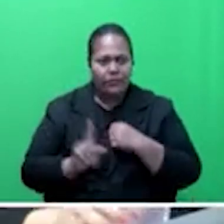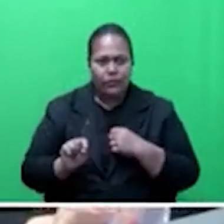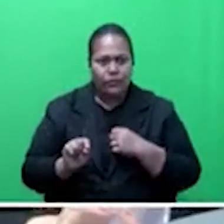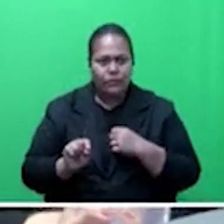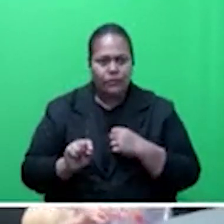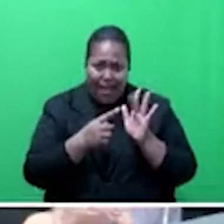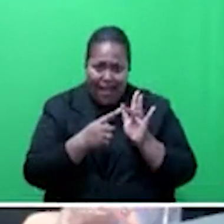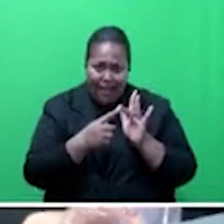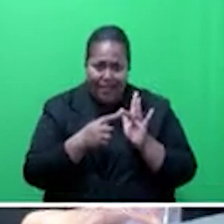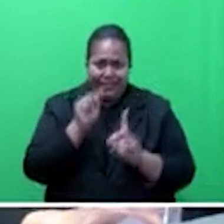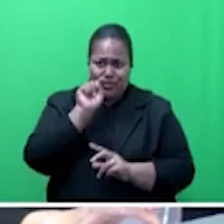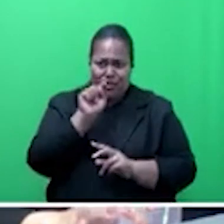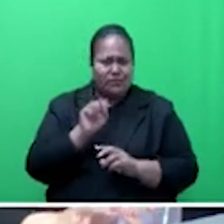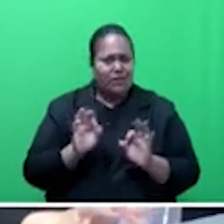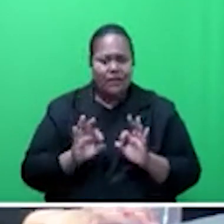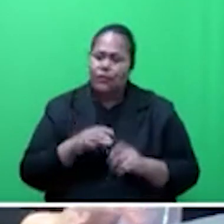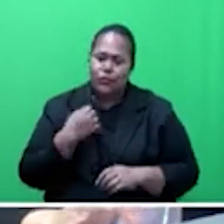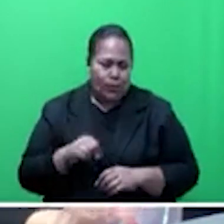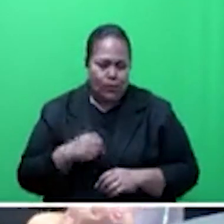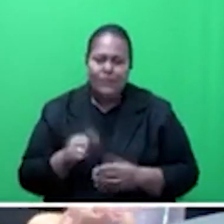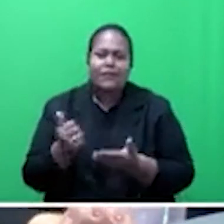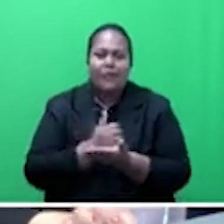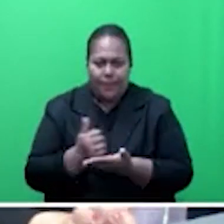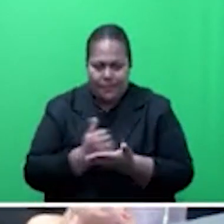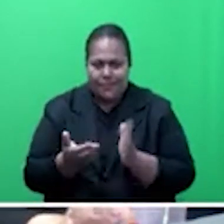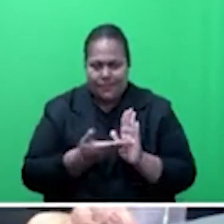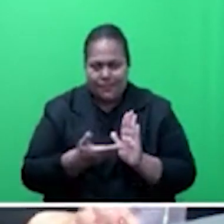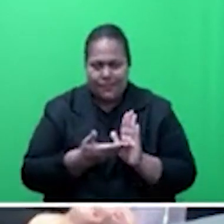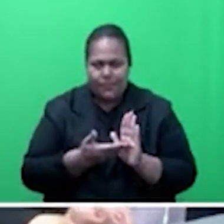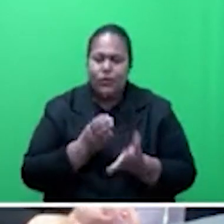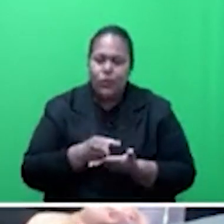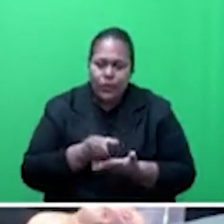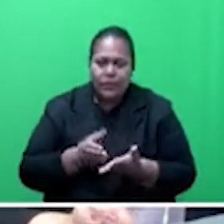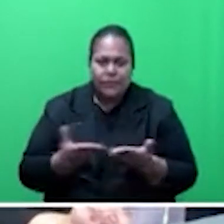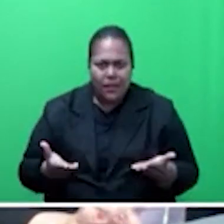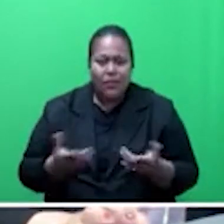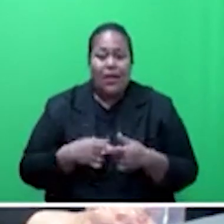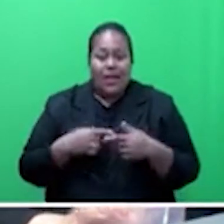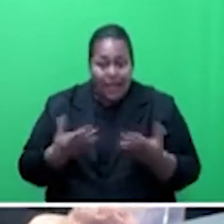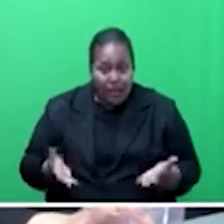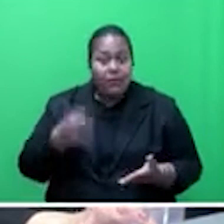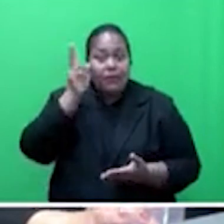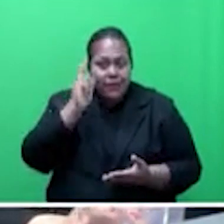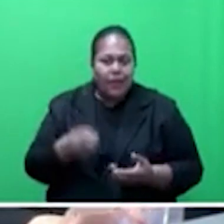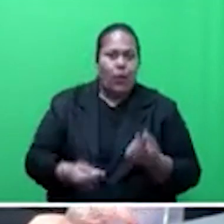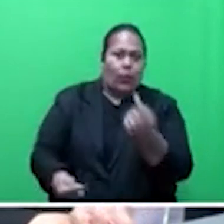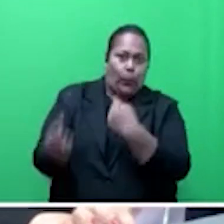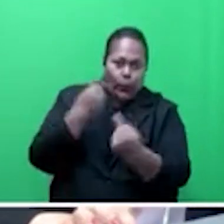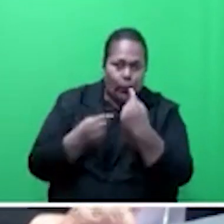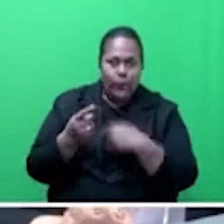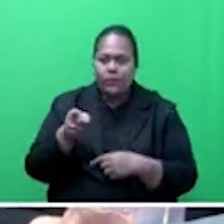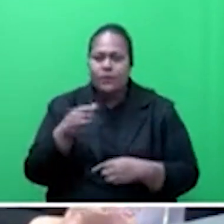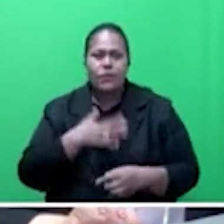It's only numbers, Mr. Speaker, sir. And so, again, you know, we're going through this whole charade of them trying to put up this show